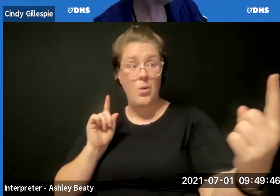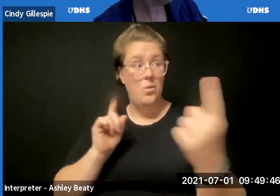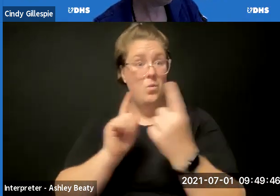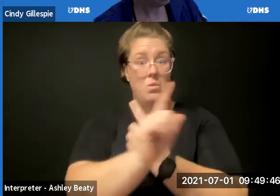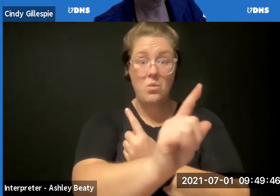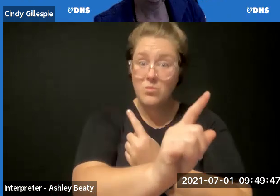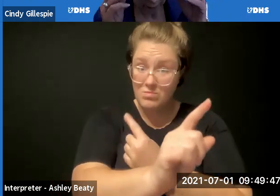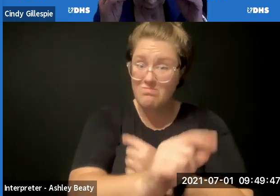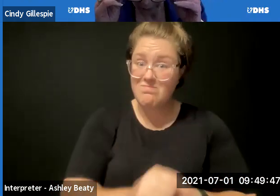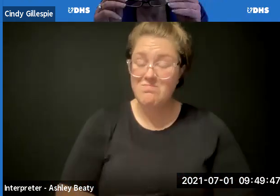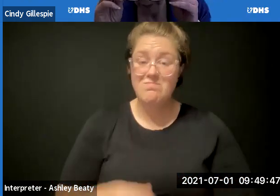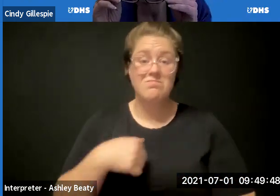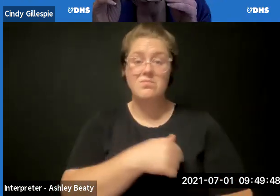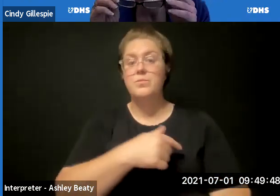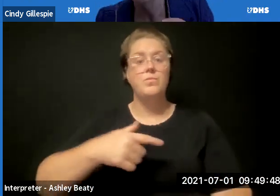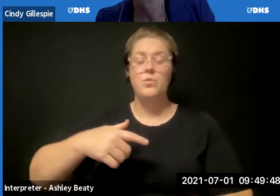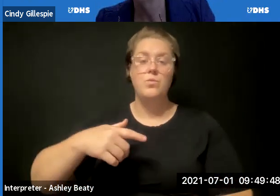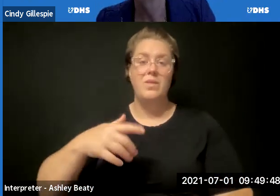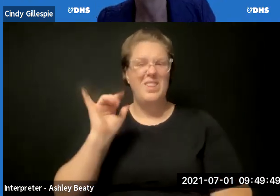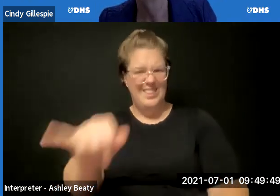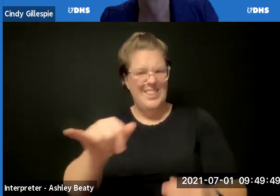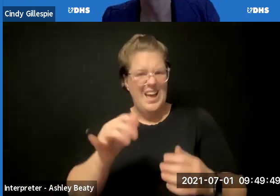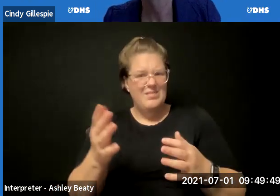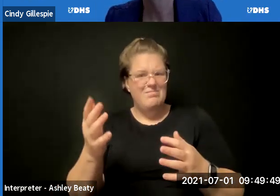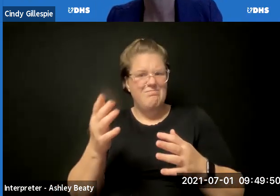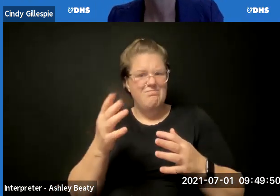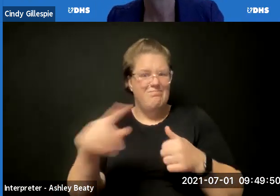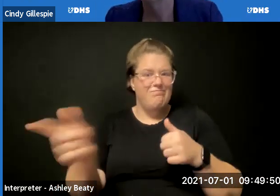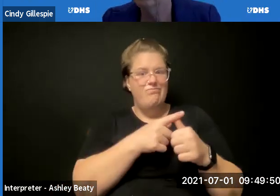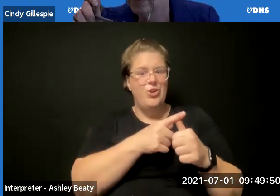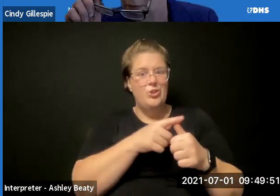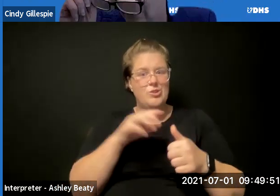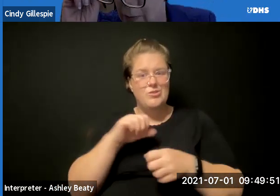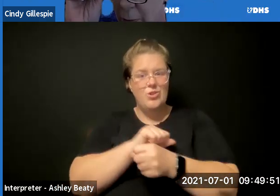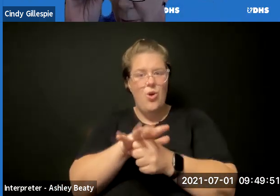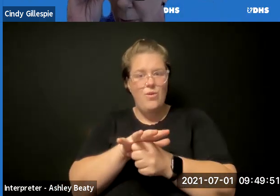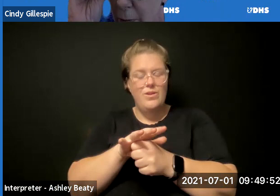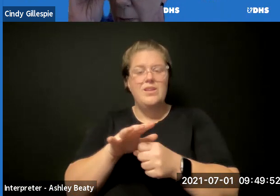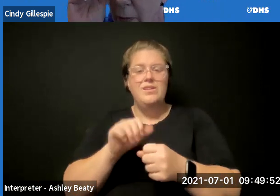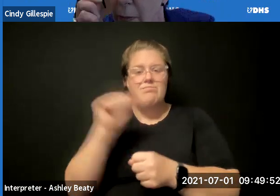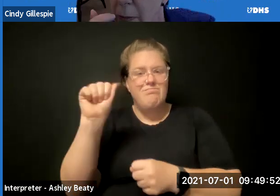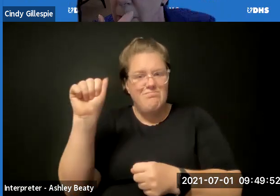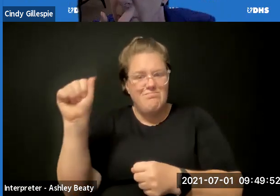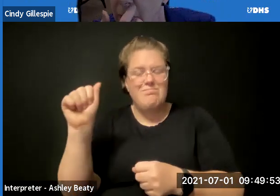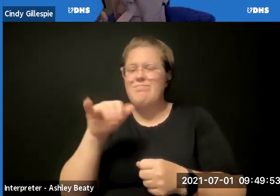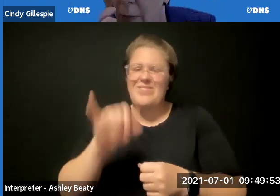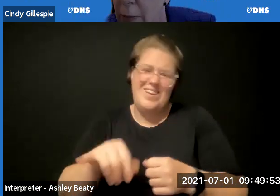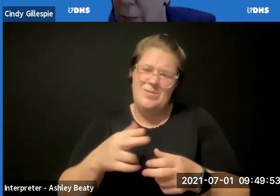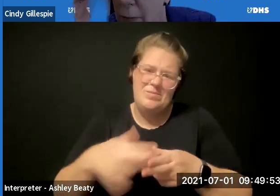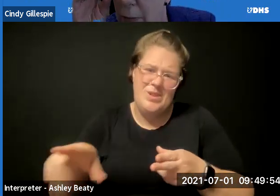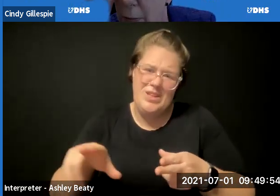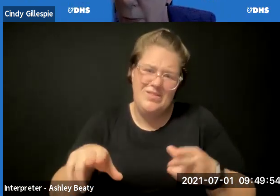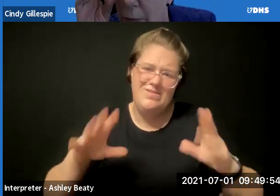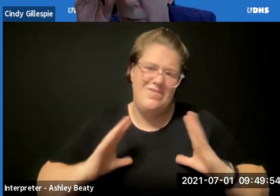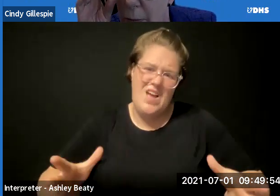have established this as the original as close contact because they only had a couple of seconds of exposure, but because of the strength of transmission ability of